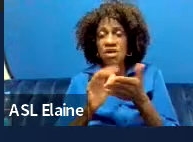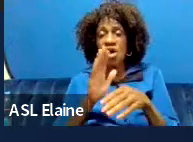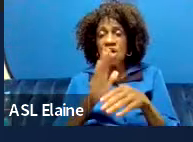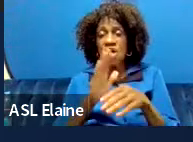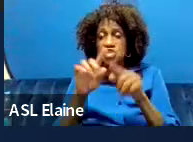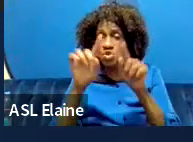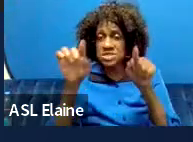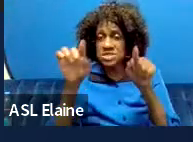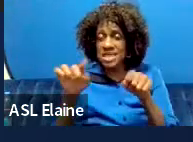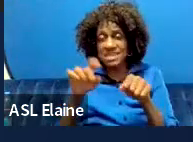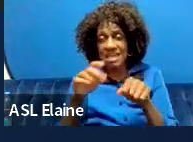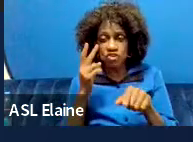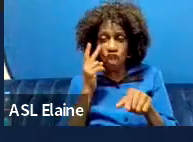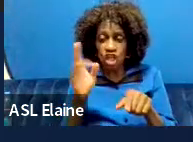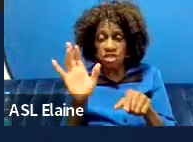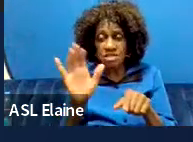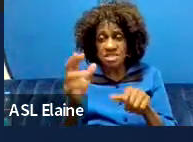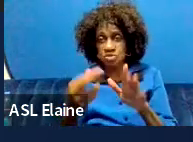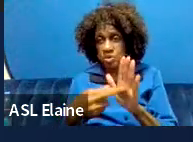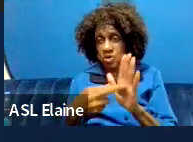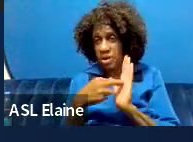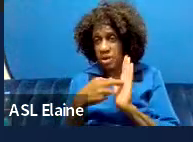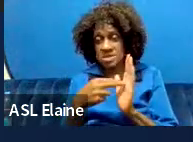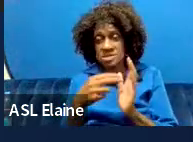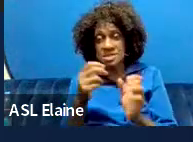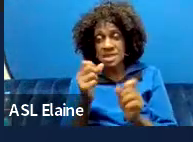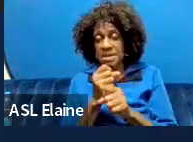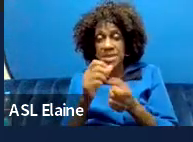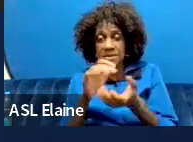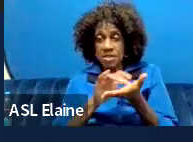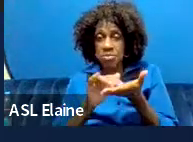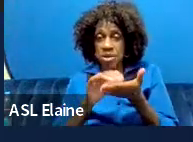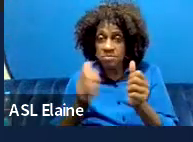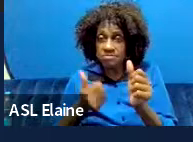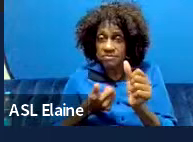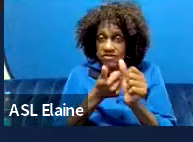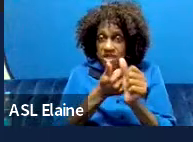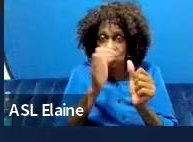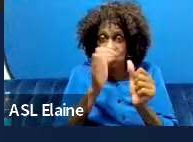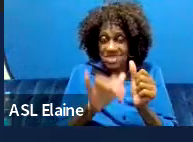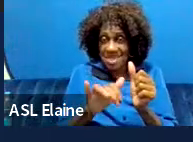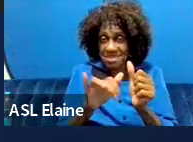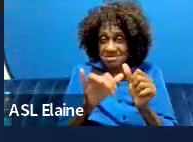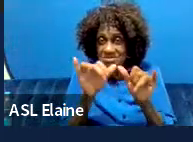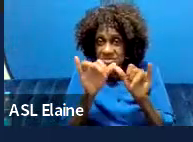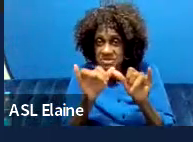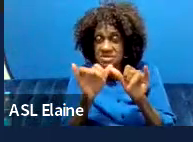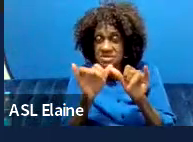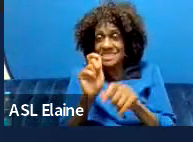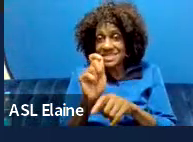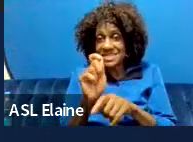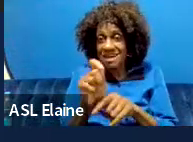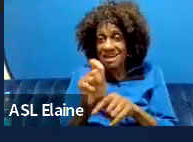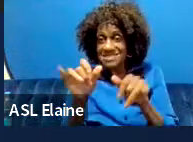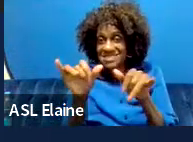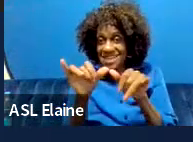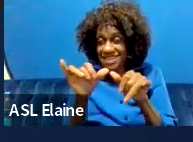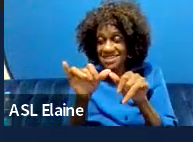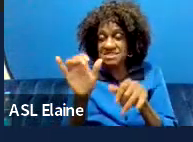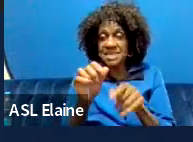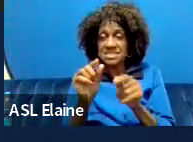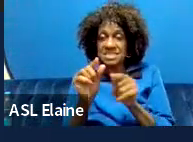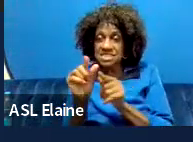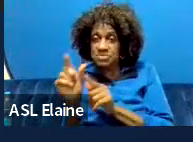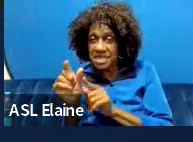just going to have to look at those requirements and make their Braille according to those dimensions, to the dot size, to the